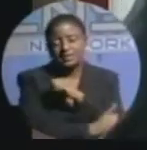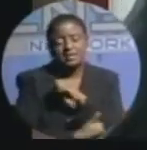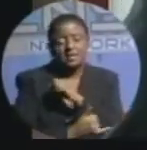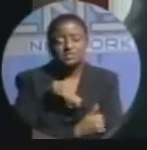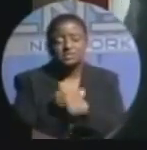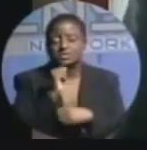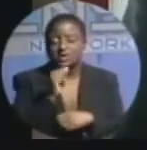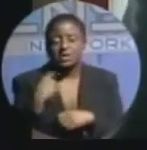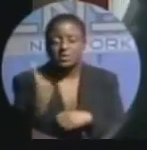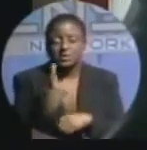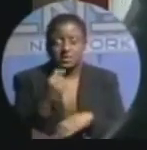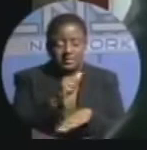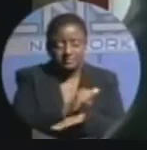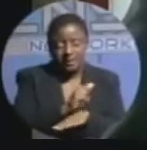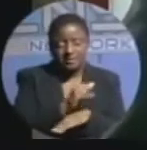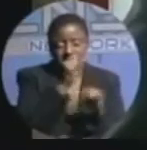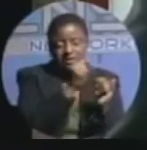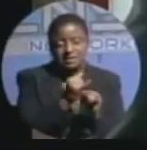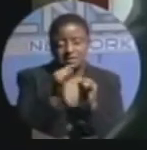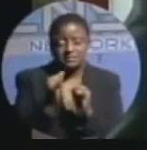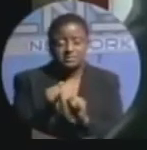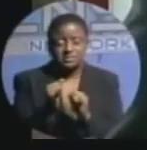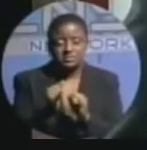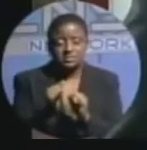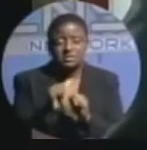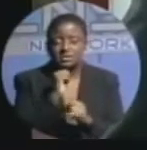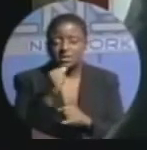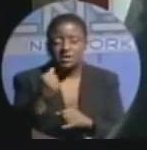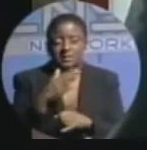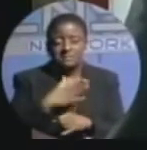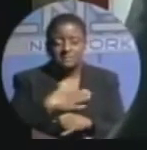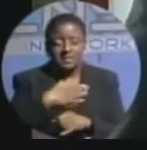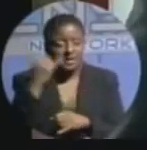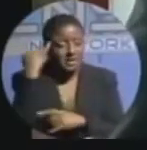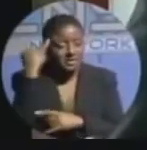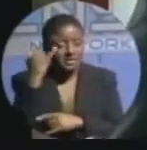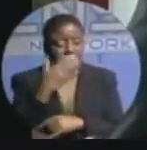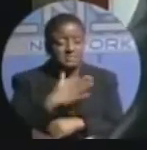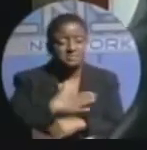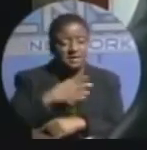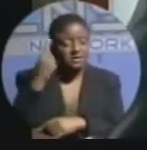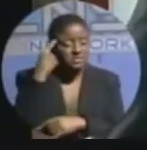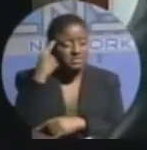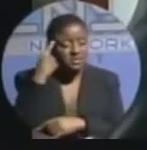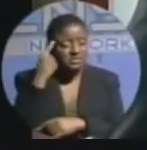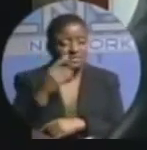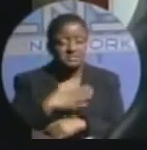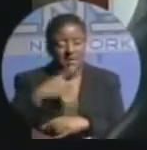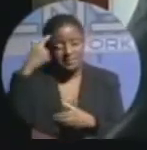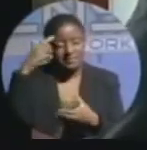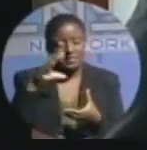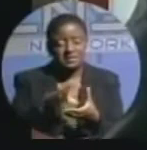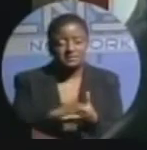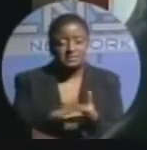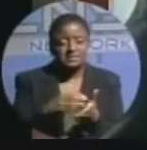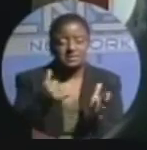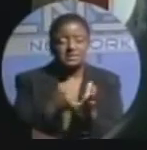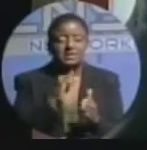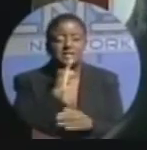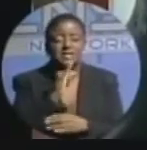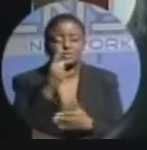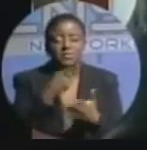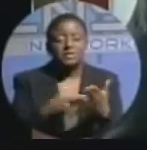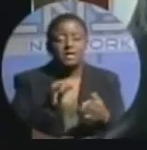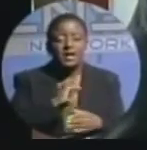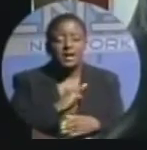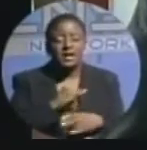my idea. It's not my thought. It is not my position. It's not my belief. It is what